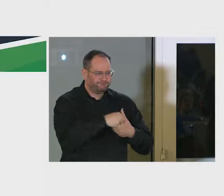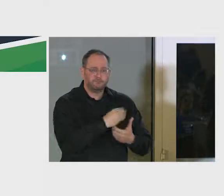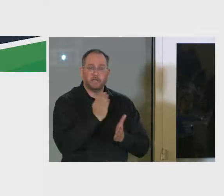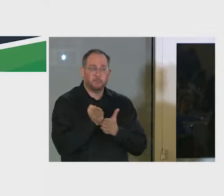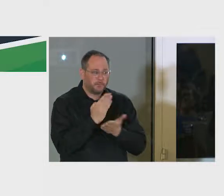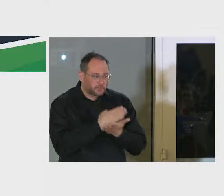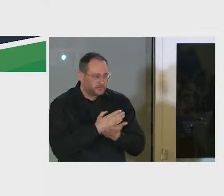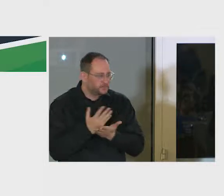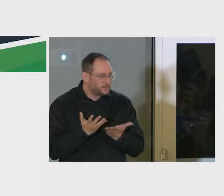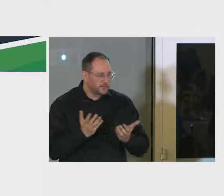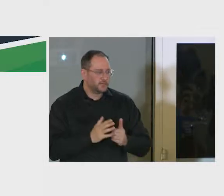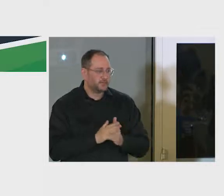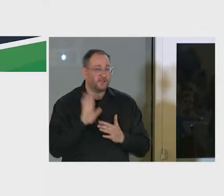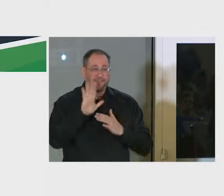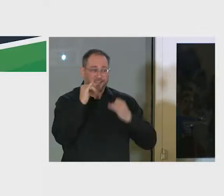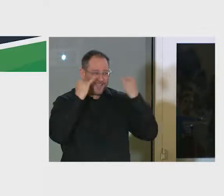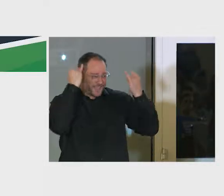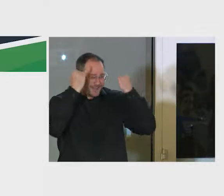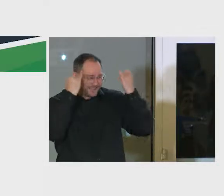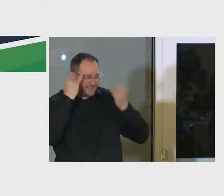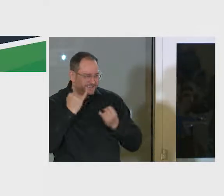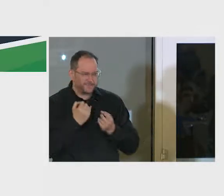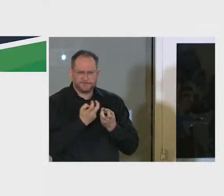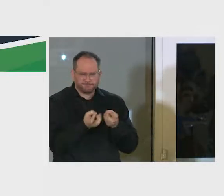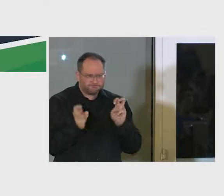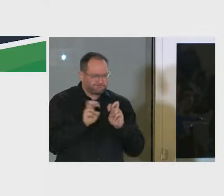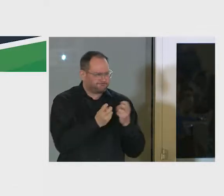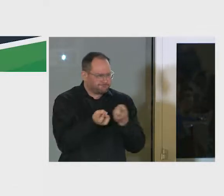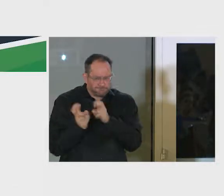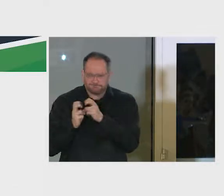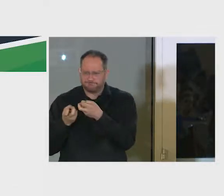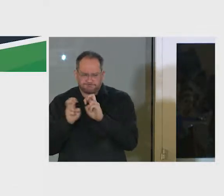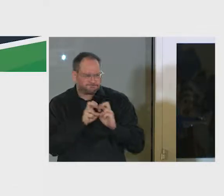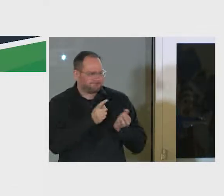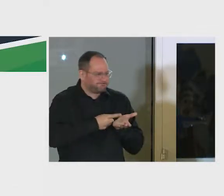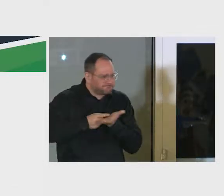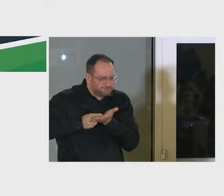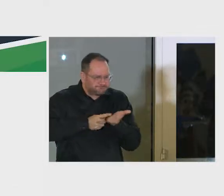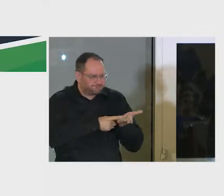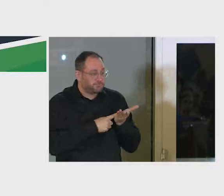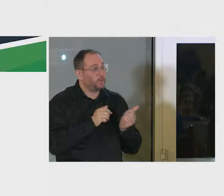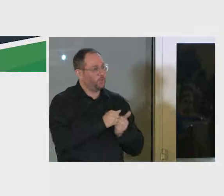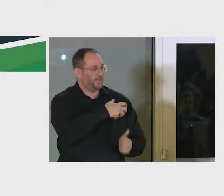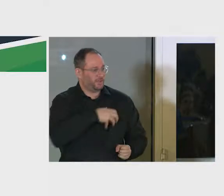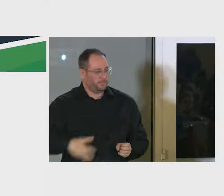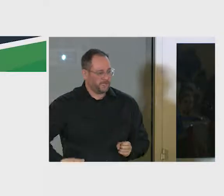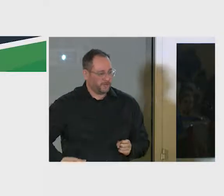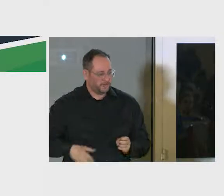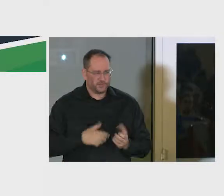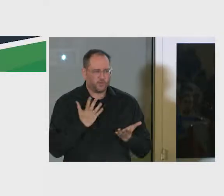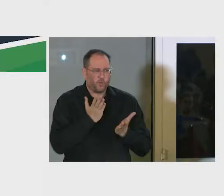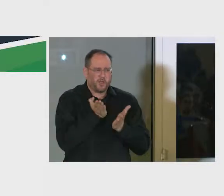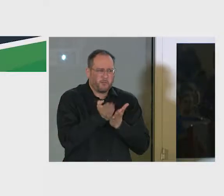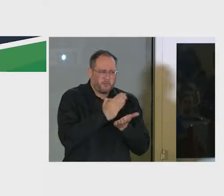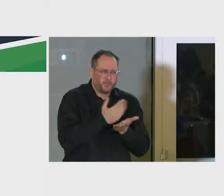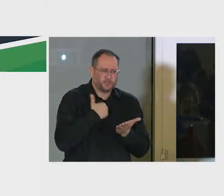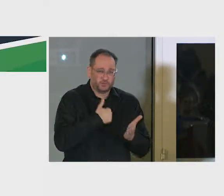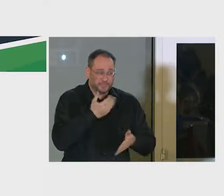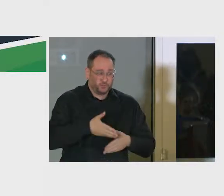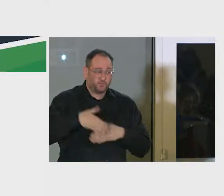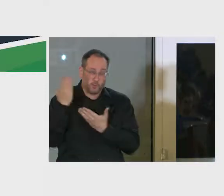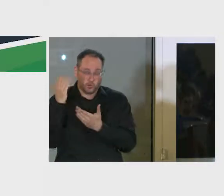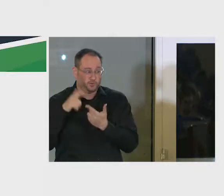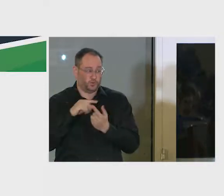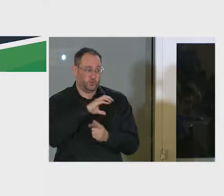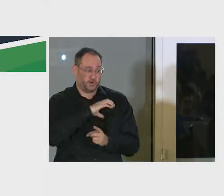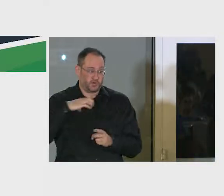ideas, we go back to the mayor and city administrator, and we put together the mayor's proposed budget, which we will deliver to the council this year on March